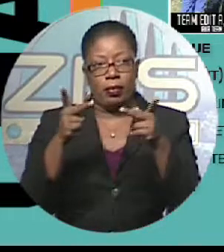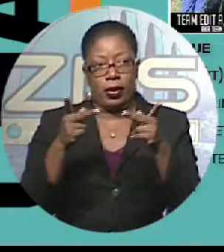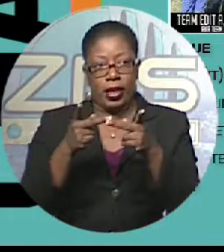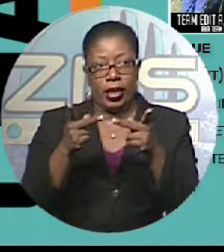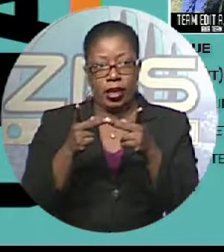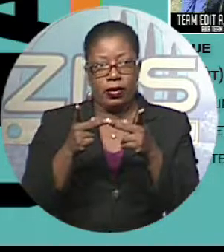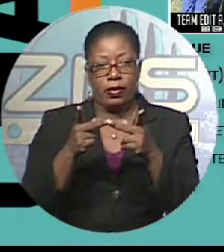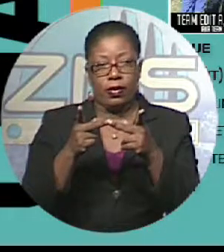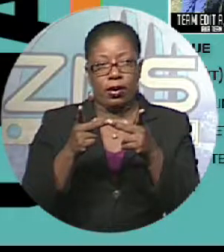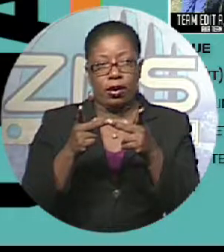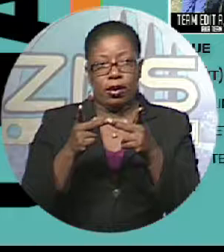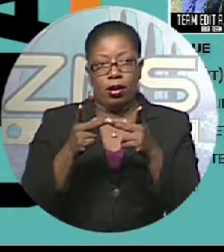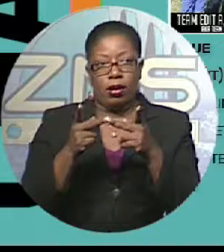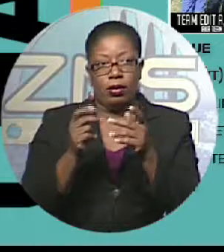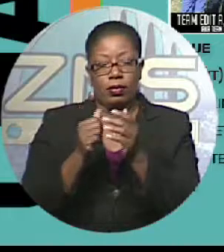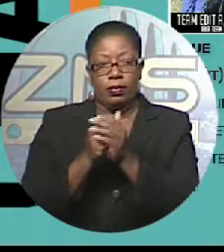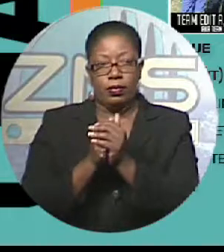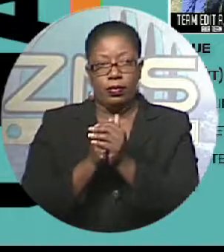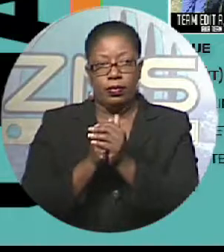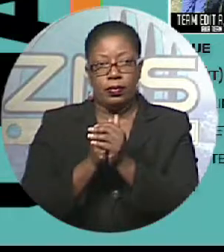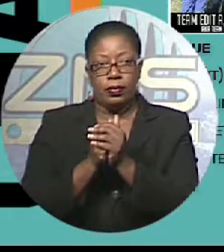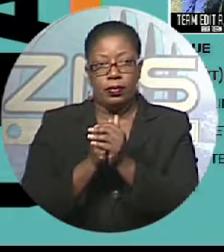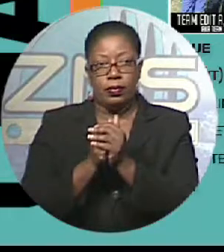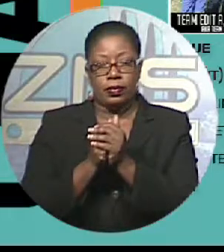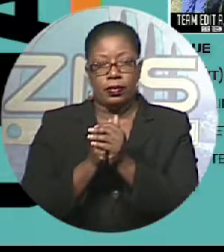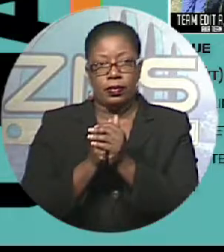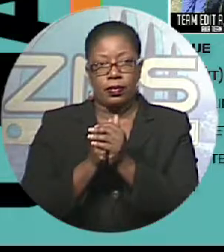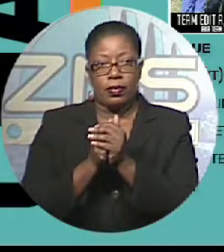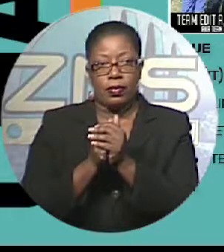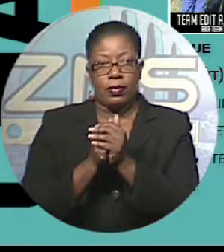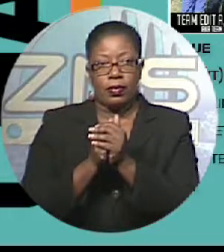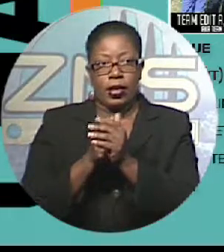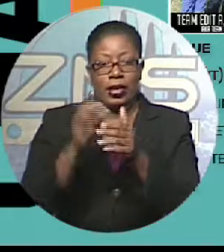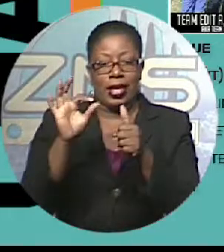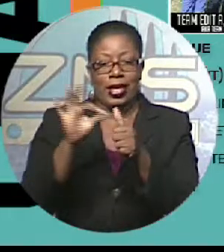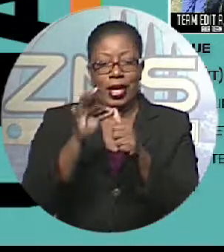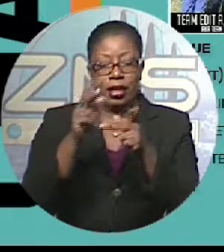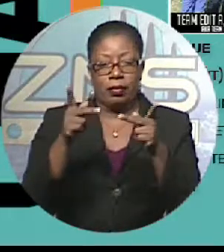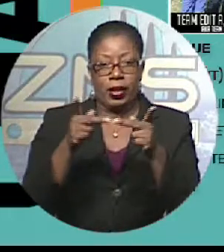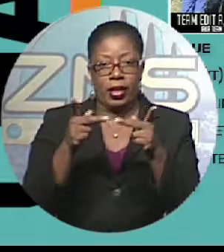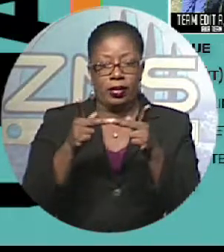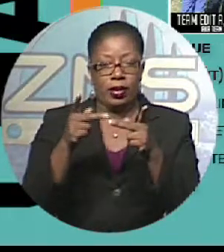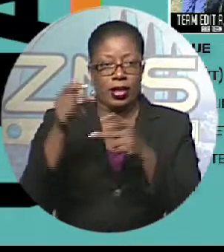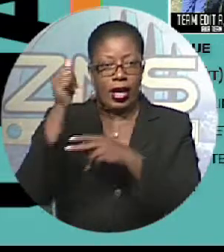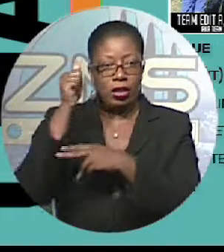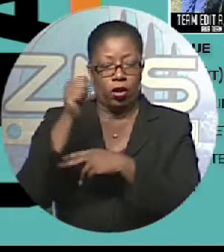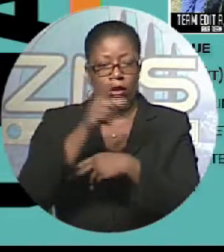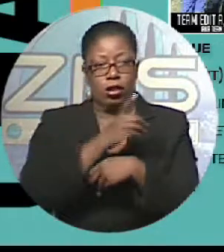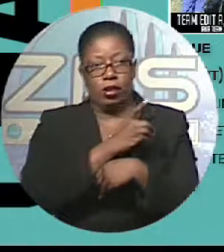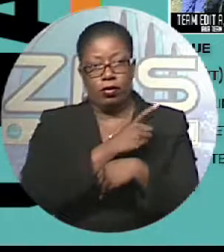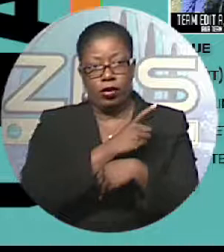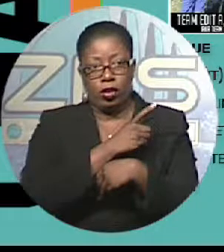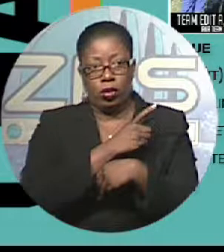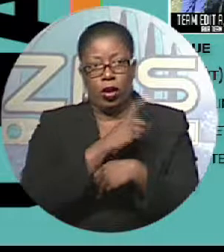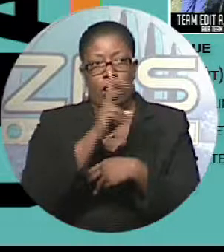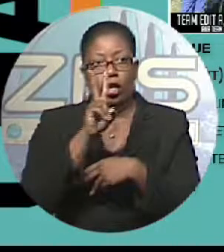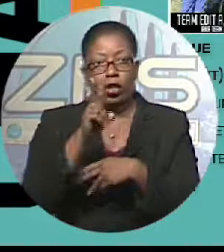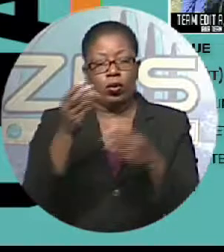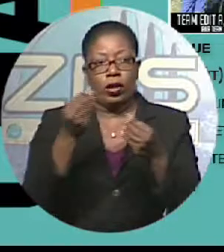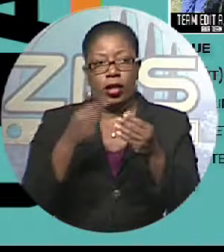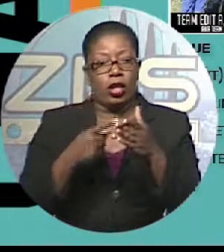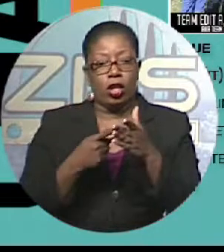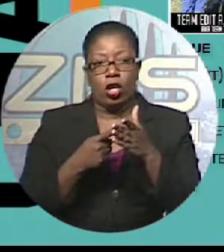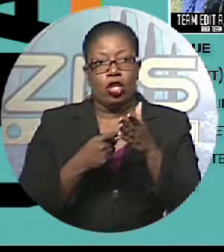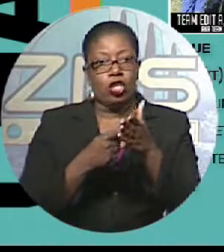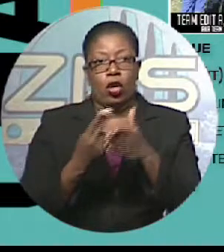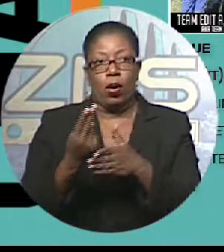Ching have 17 points and are in 8th place. The 9th spot belongs to Anton and Davino with 11 points. And the 2 no-shows for the softball